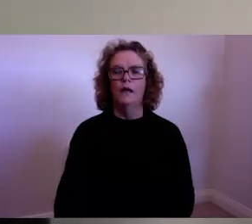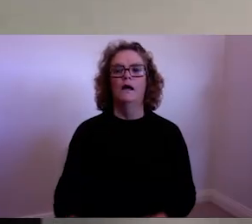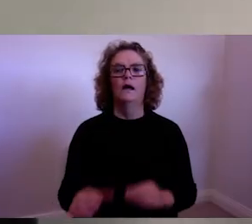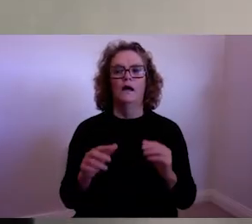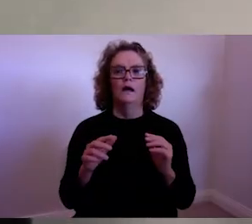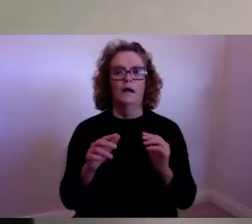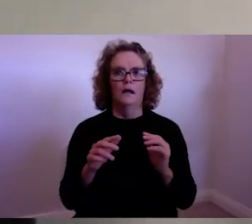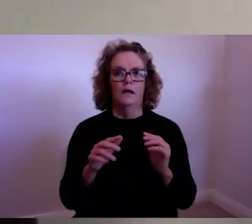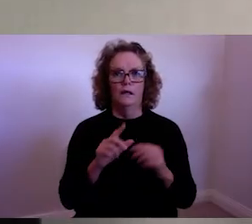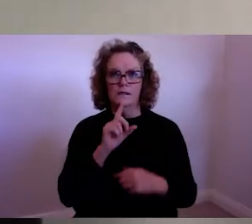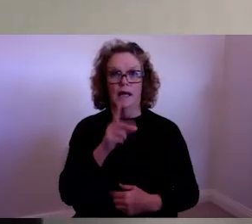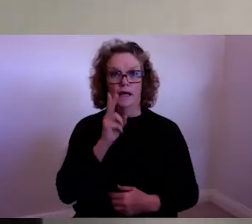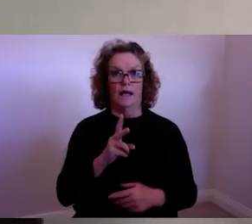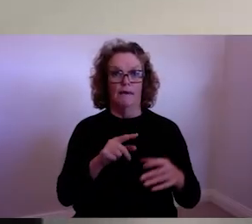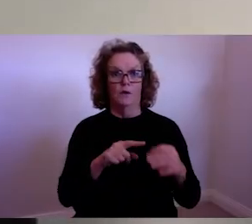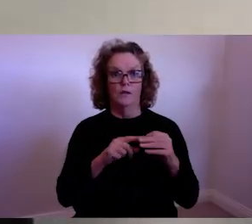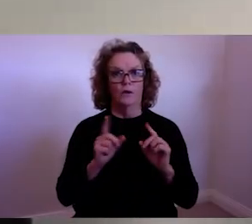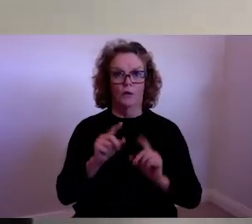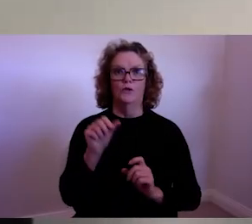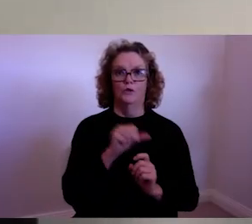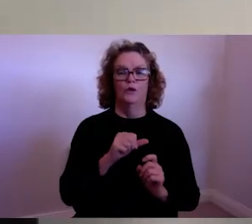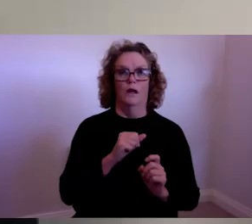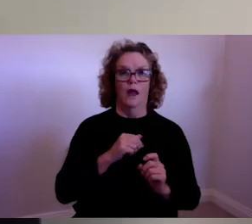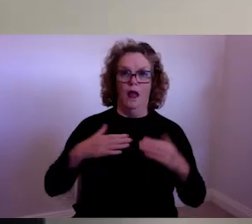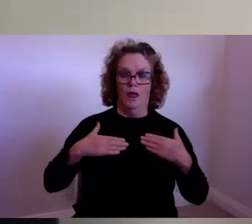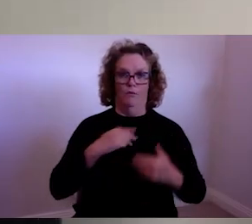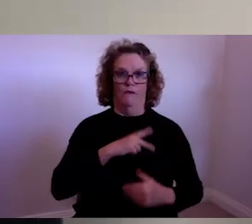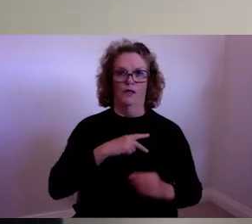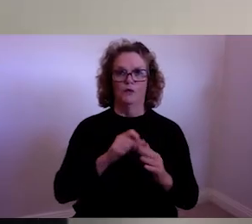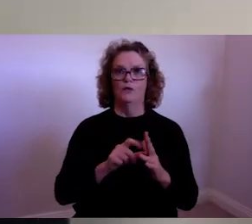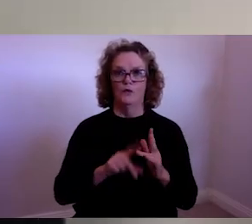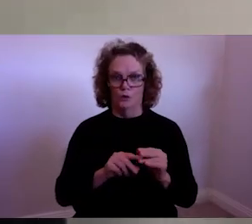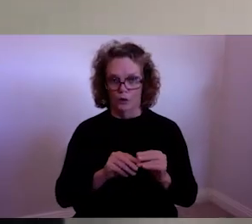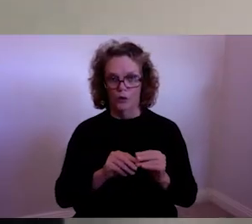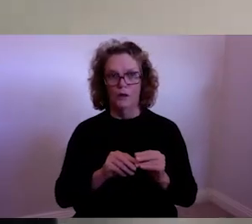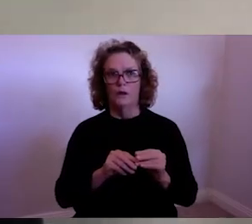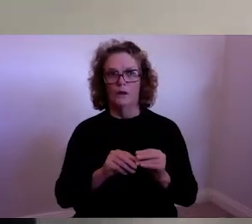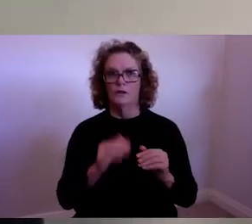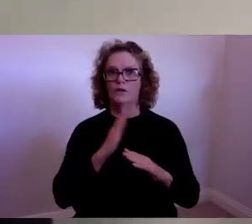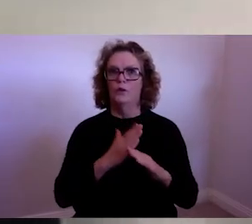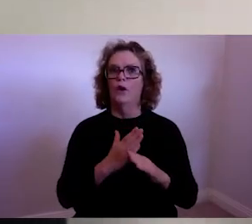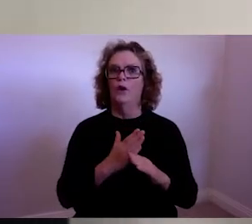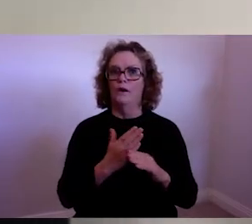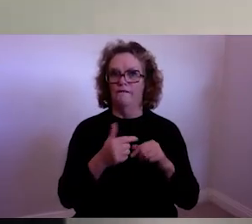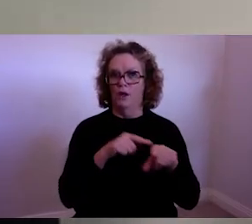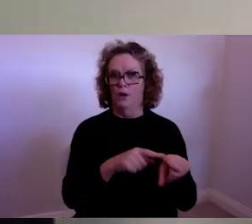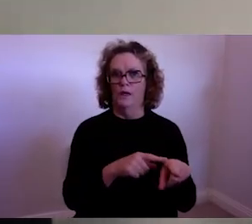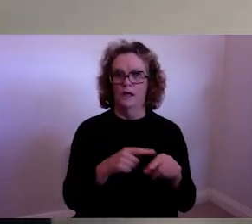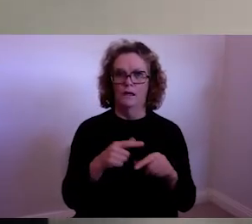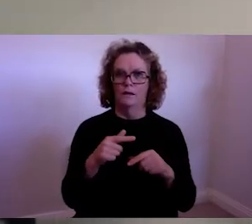do to take up the findings from the report? I can start if you'd like me to start. I